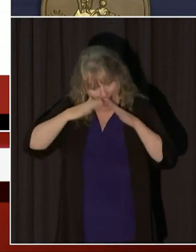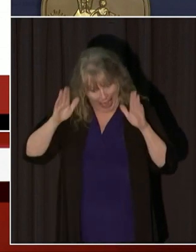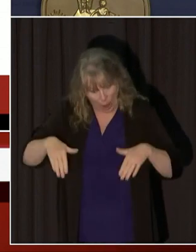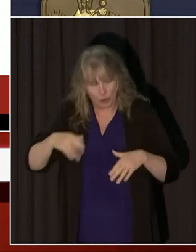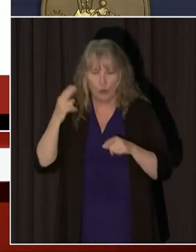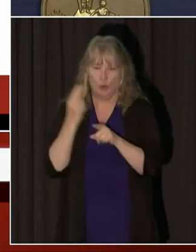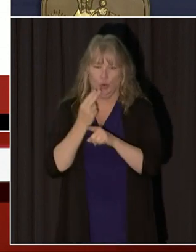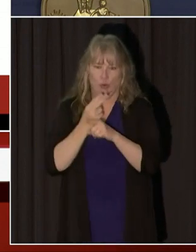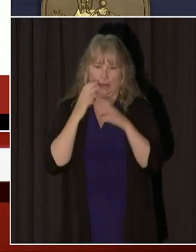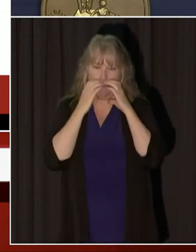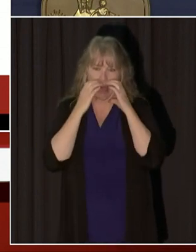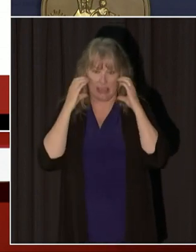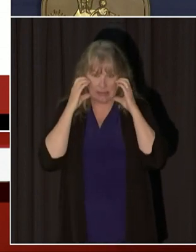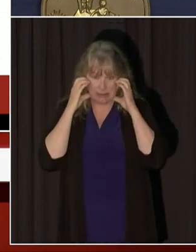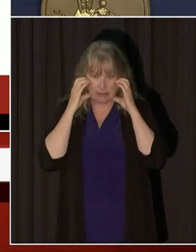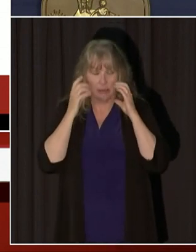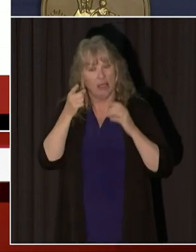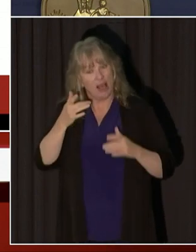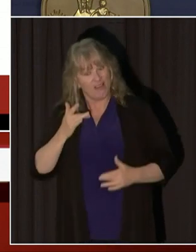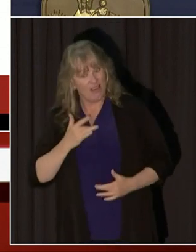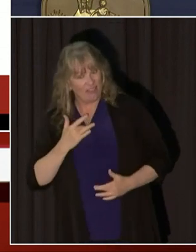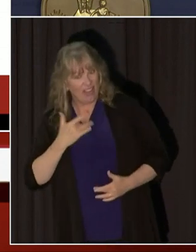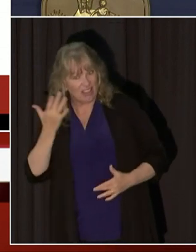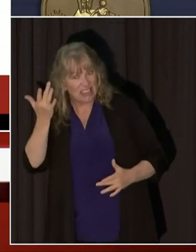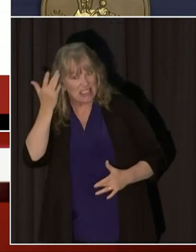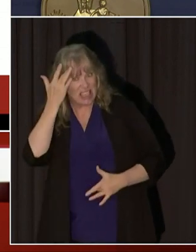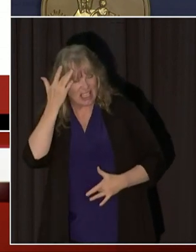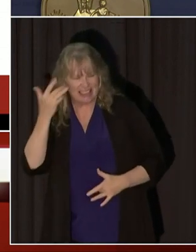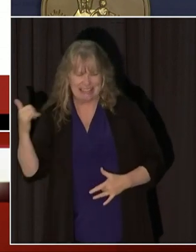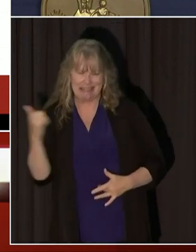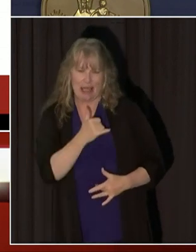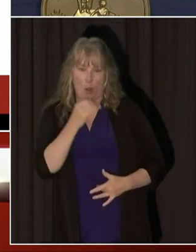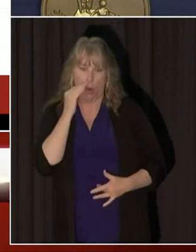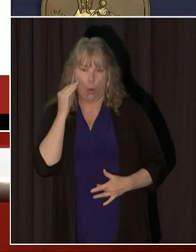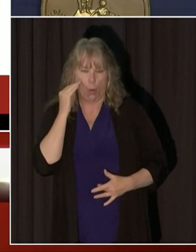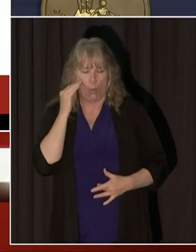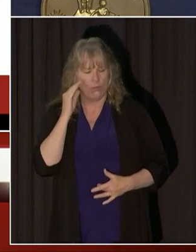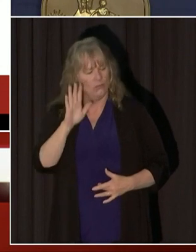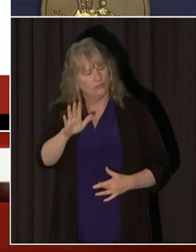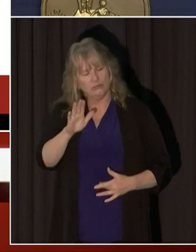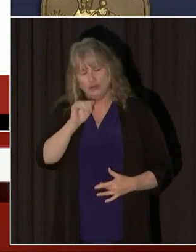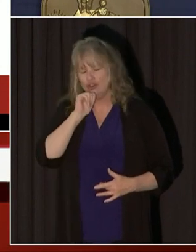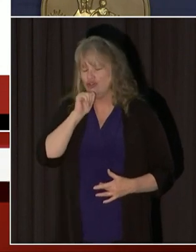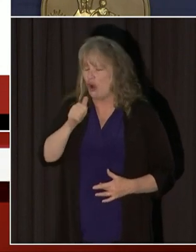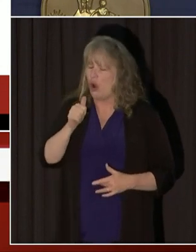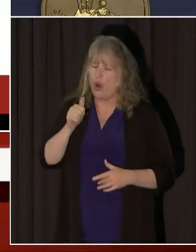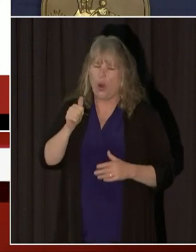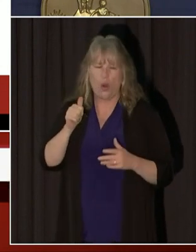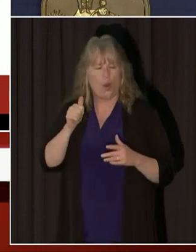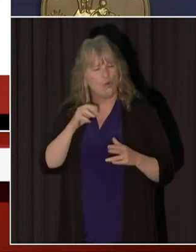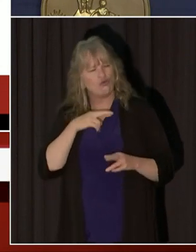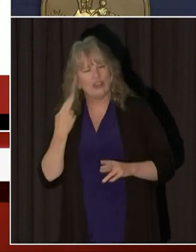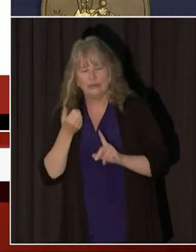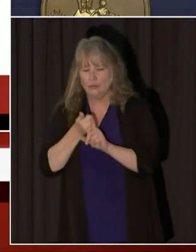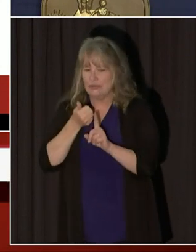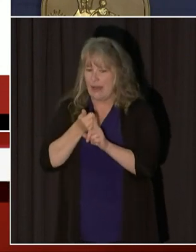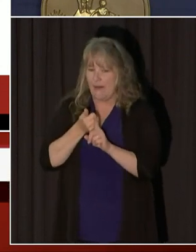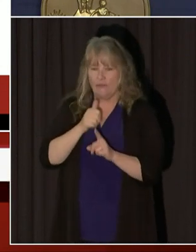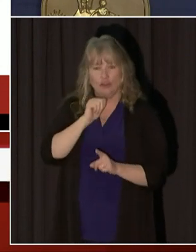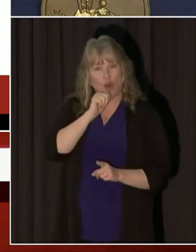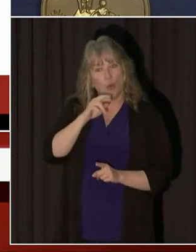sick, stay at home. Don't risk your health or anybody that you're in contact